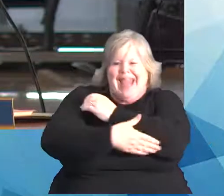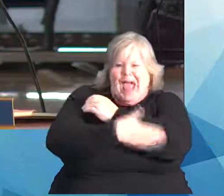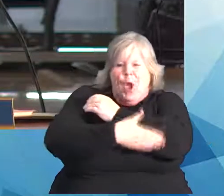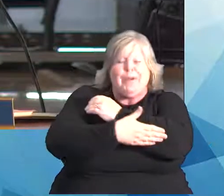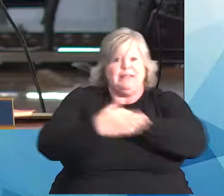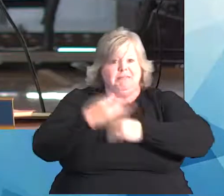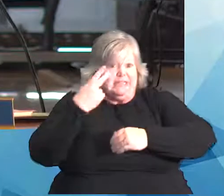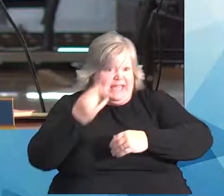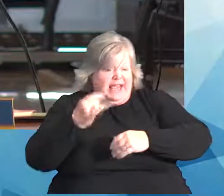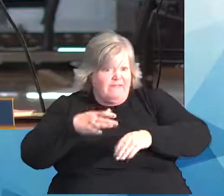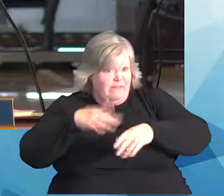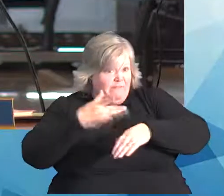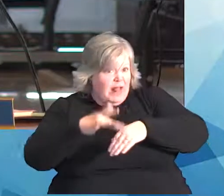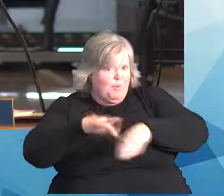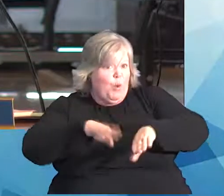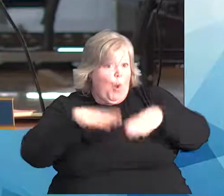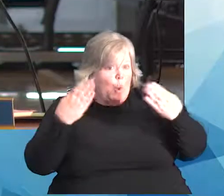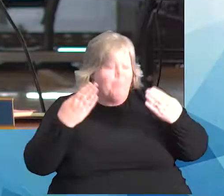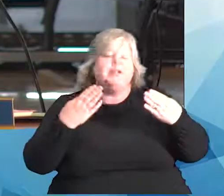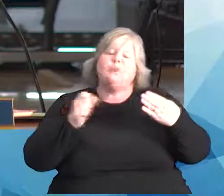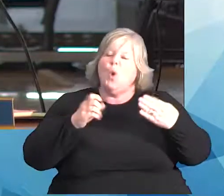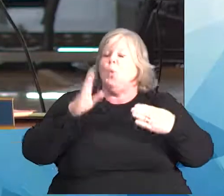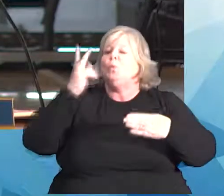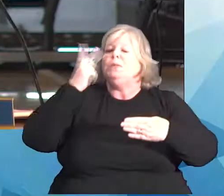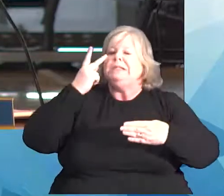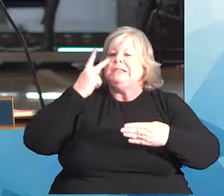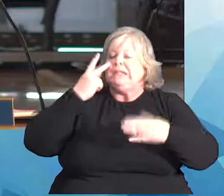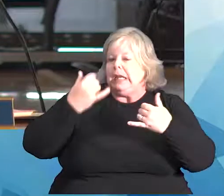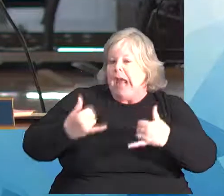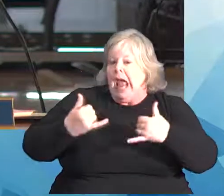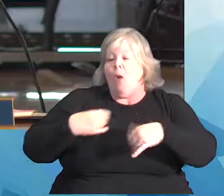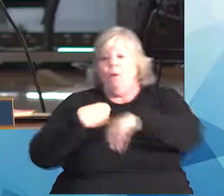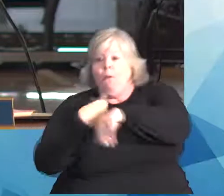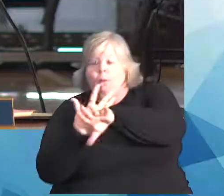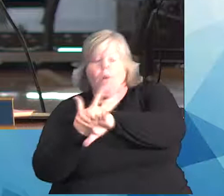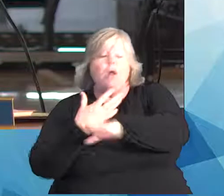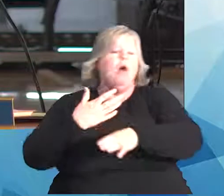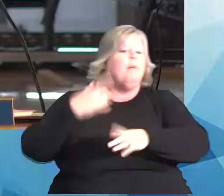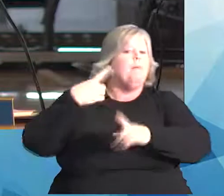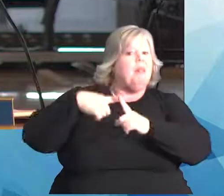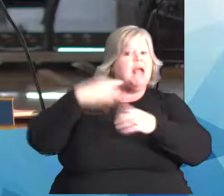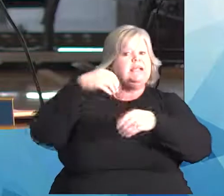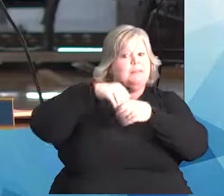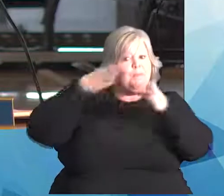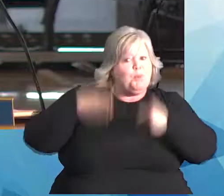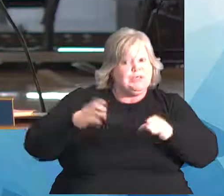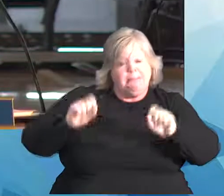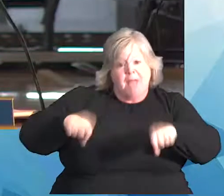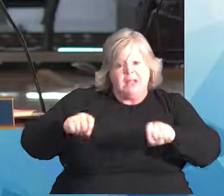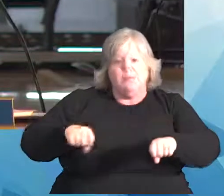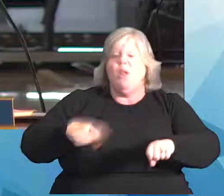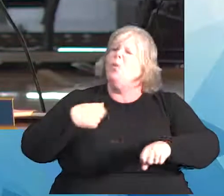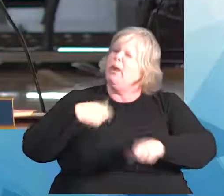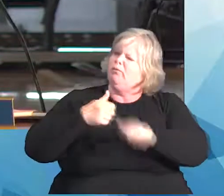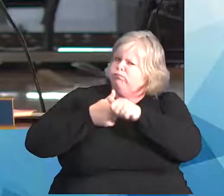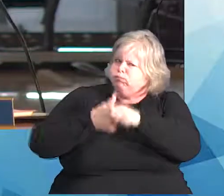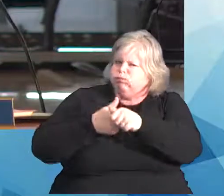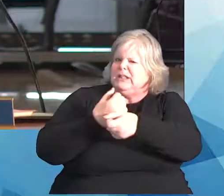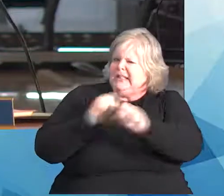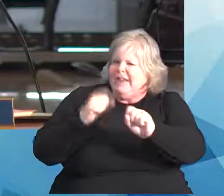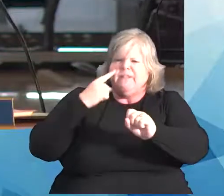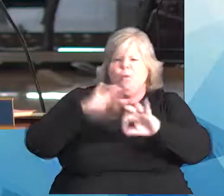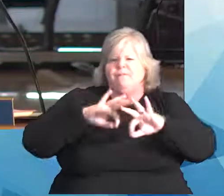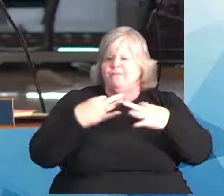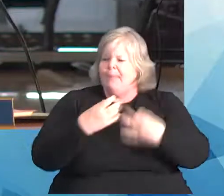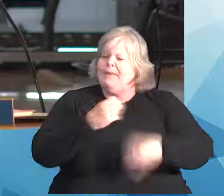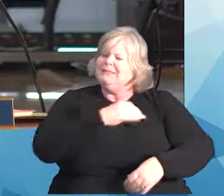This blended model of service will continue to ensure safety for our families as well as our staff. The ELP